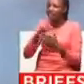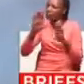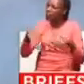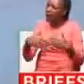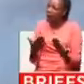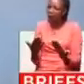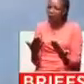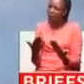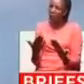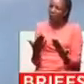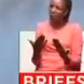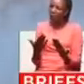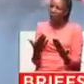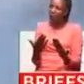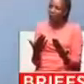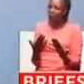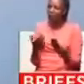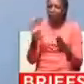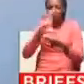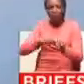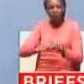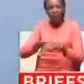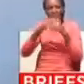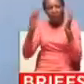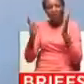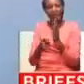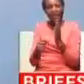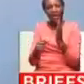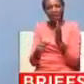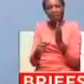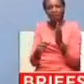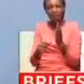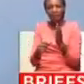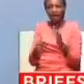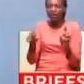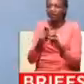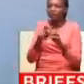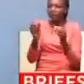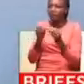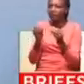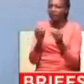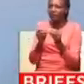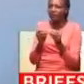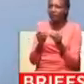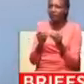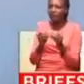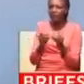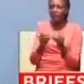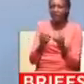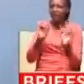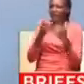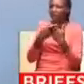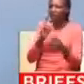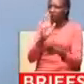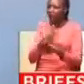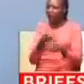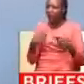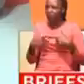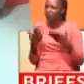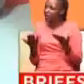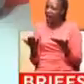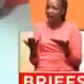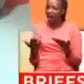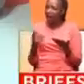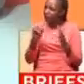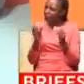to access this big name such as Jay-Z? Yeah. I've also seen a picture of you with Russell Simmons. Yes. How are you able to get